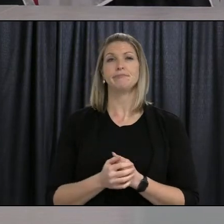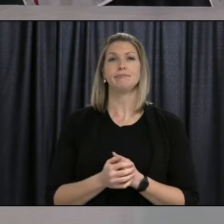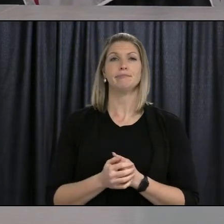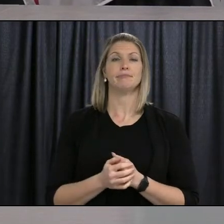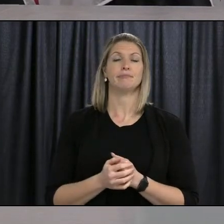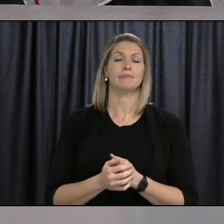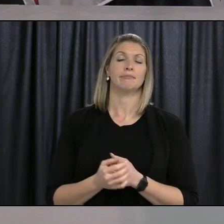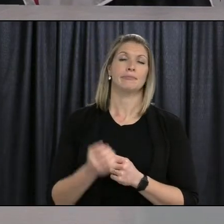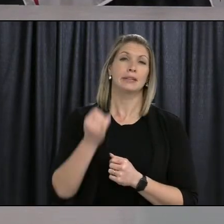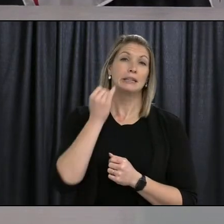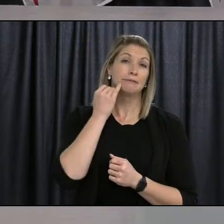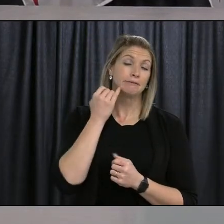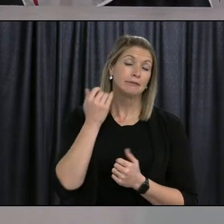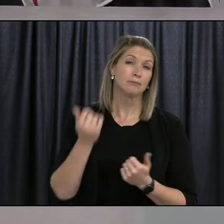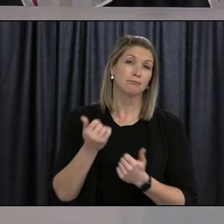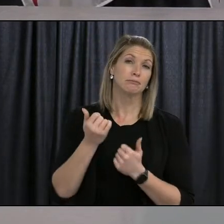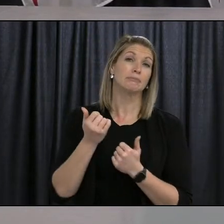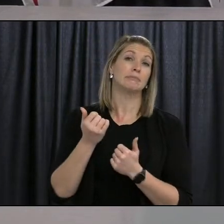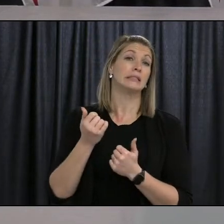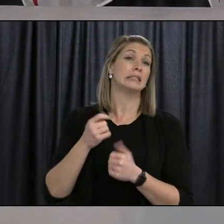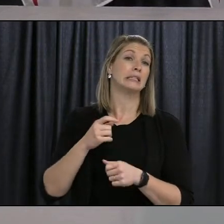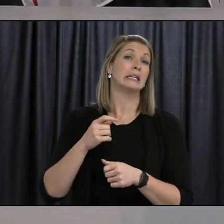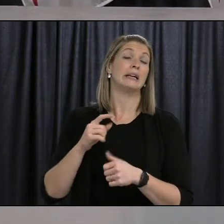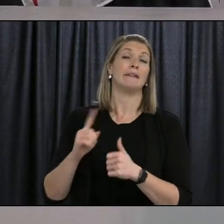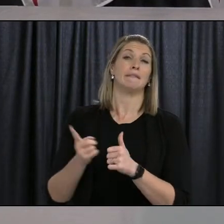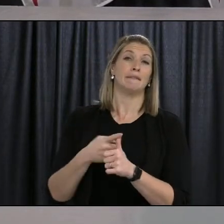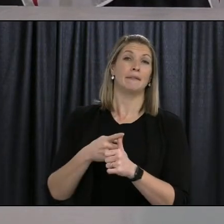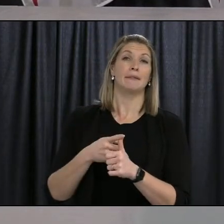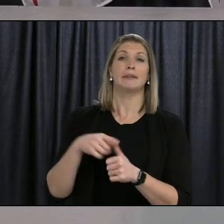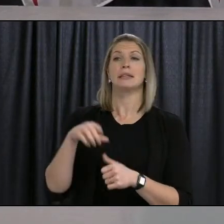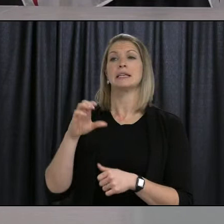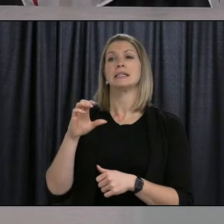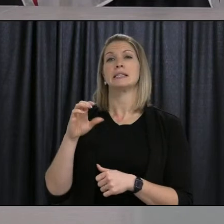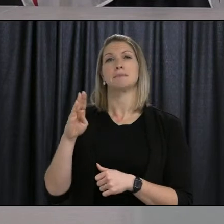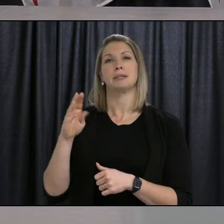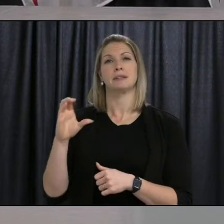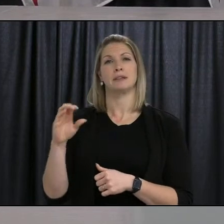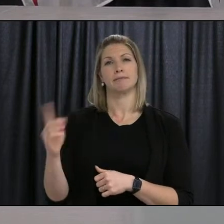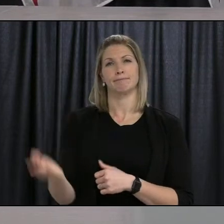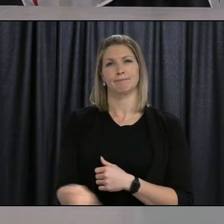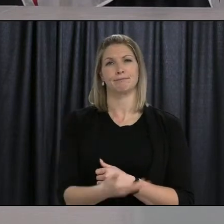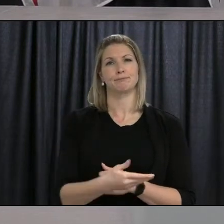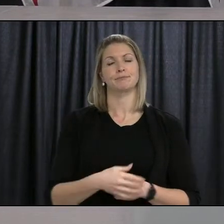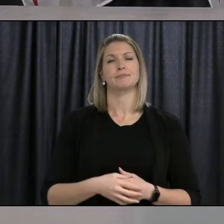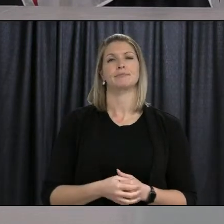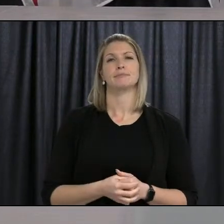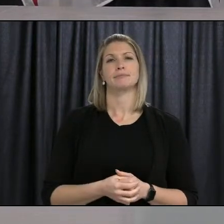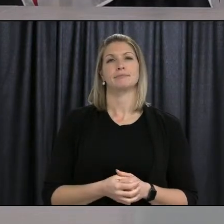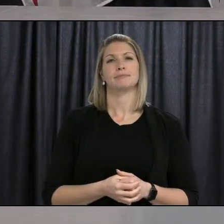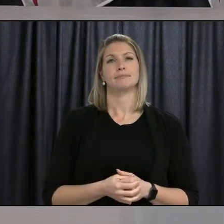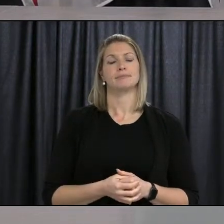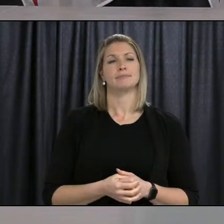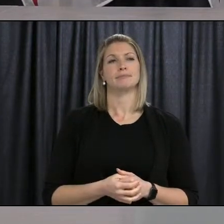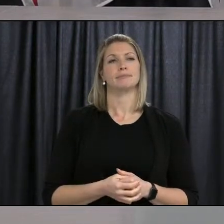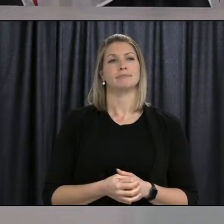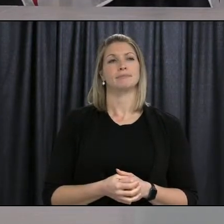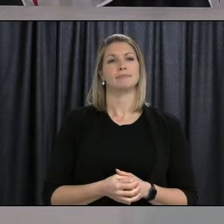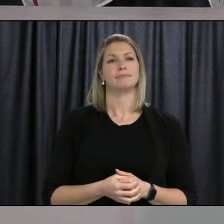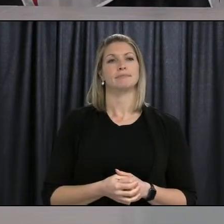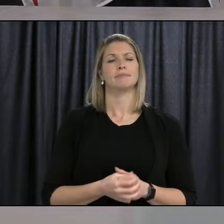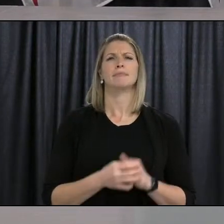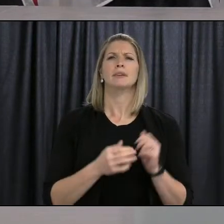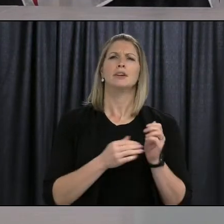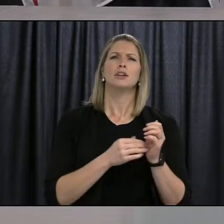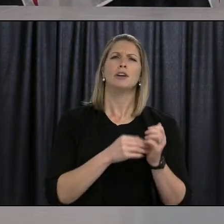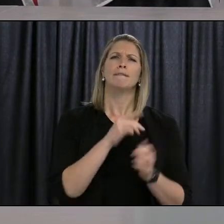will ask each reporter if they have any final questions. Our first questions are from Peter Cowan with CBC. Please go ahead. Dr.